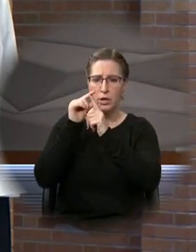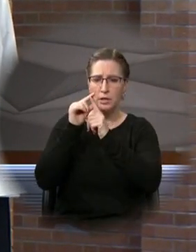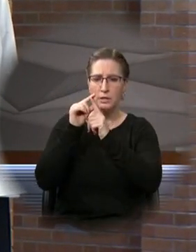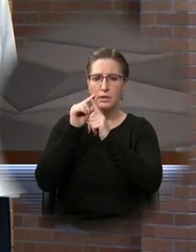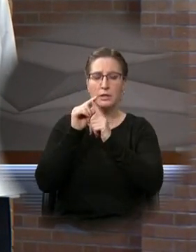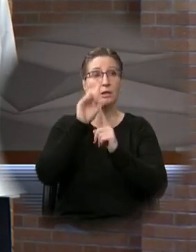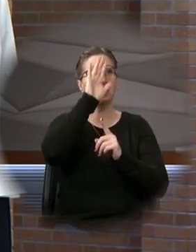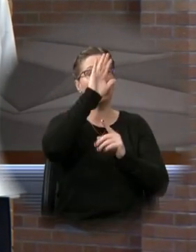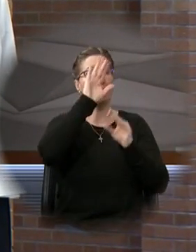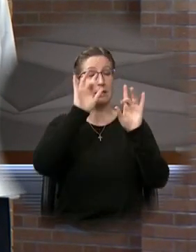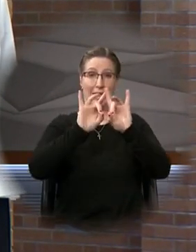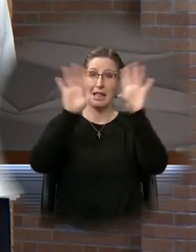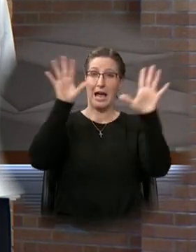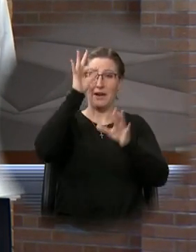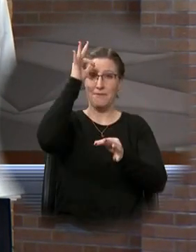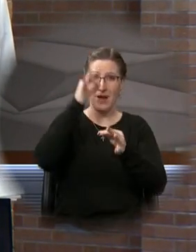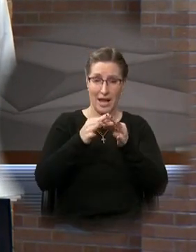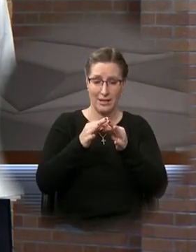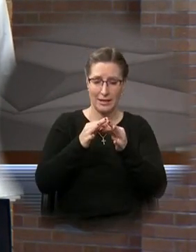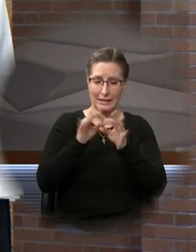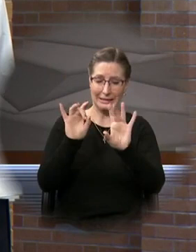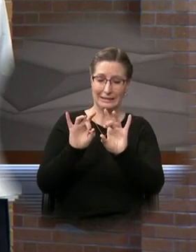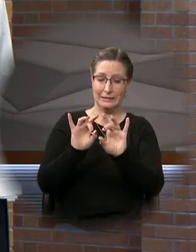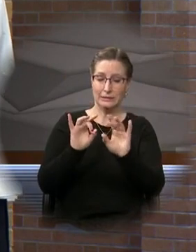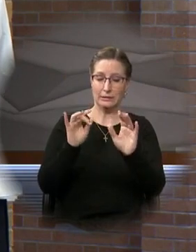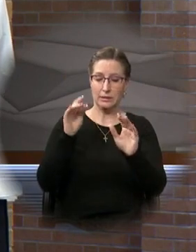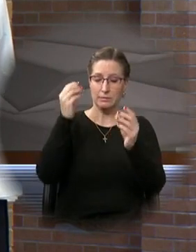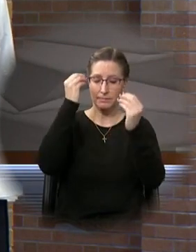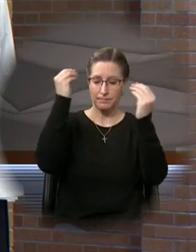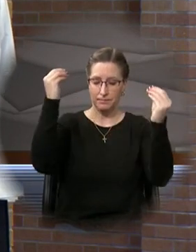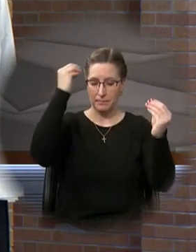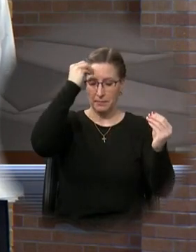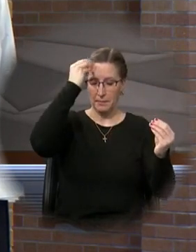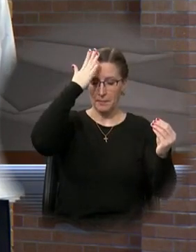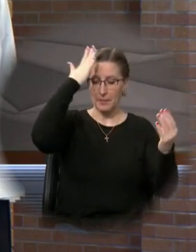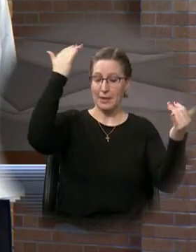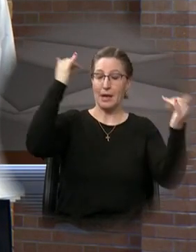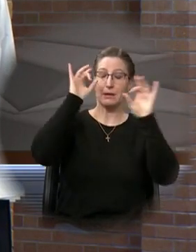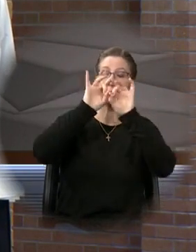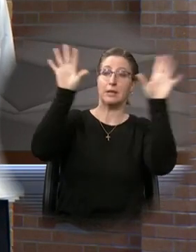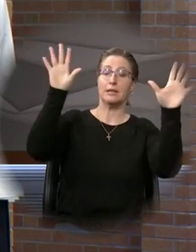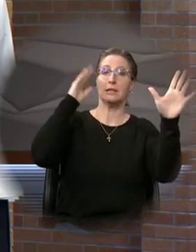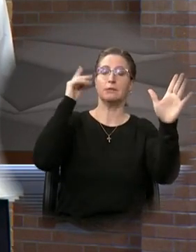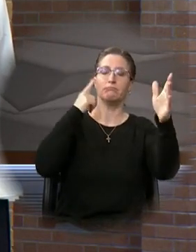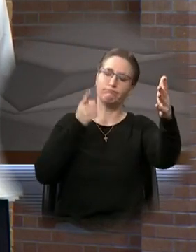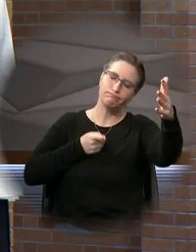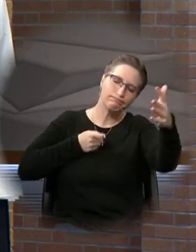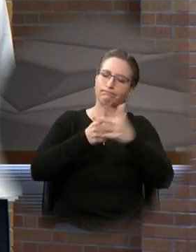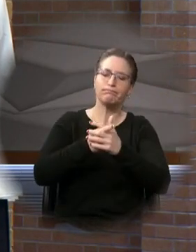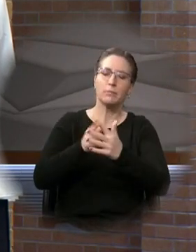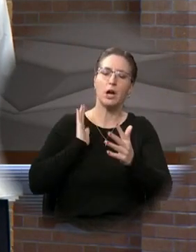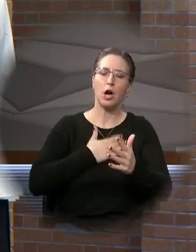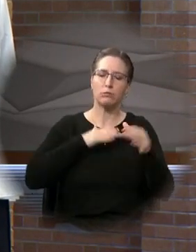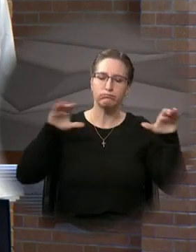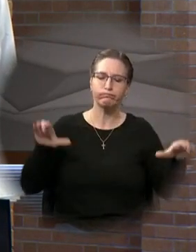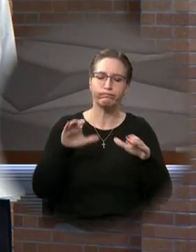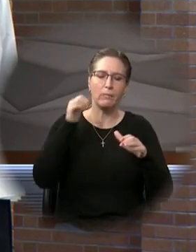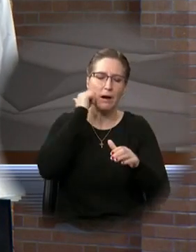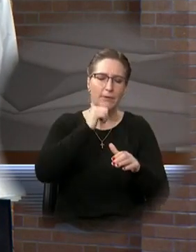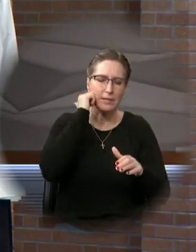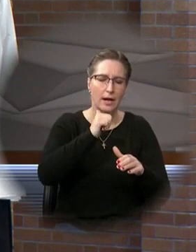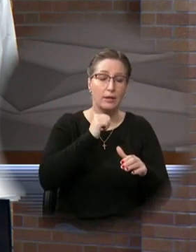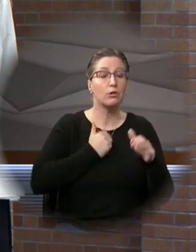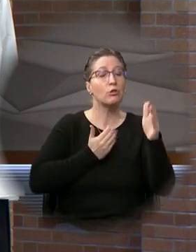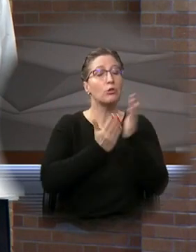light of faith which illumines our minds may also shine through in our deeds. Through